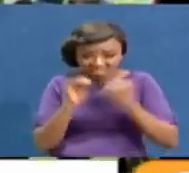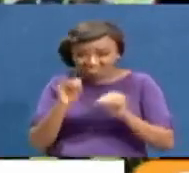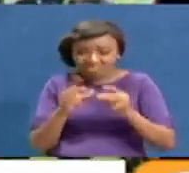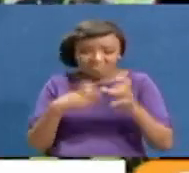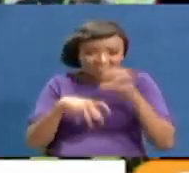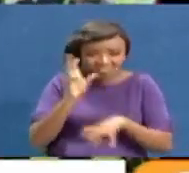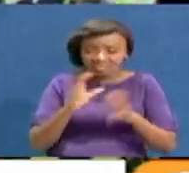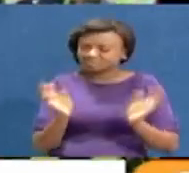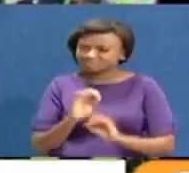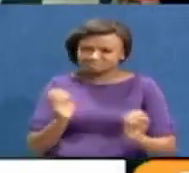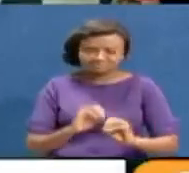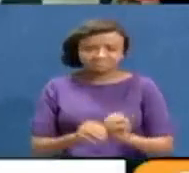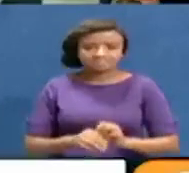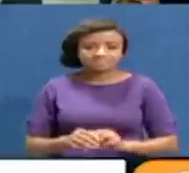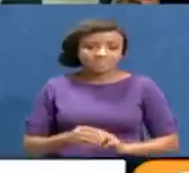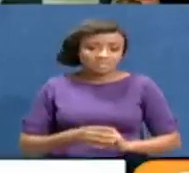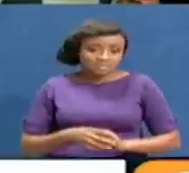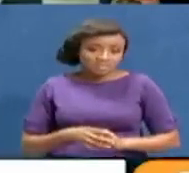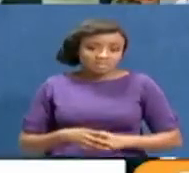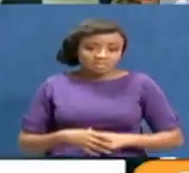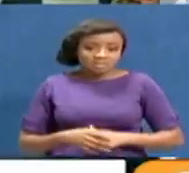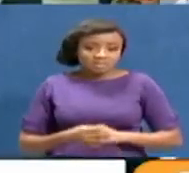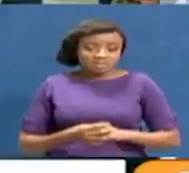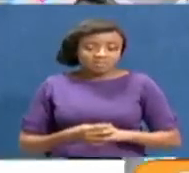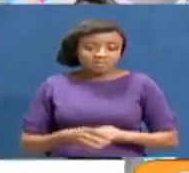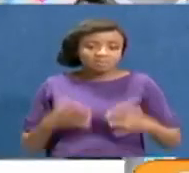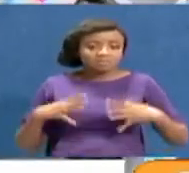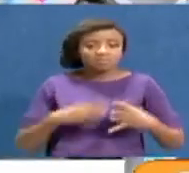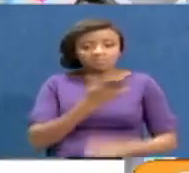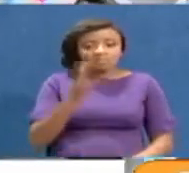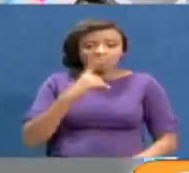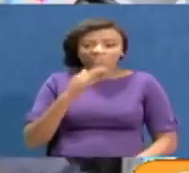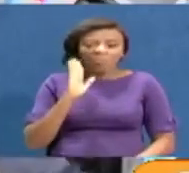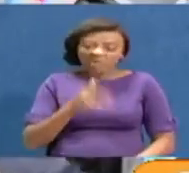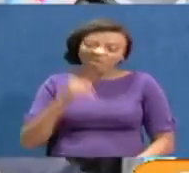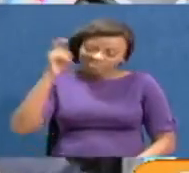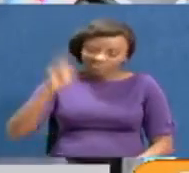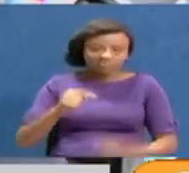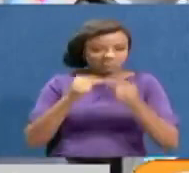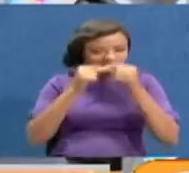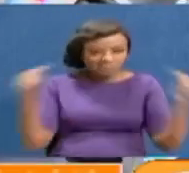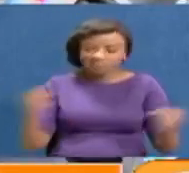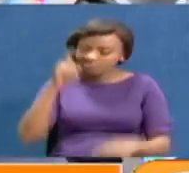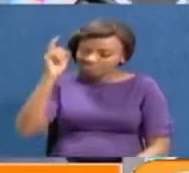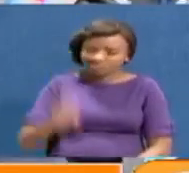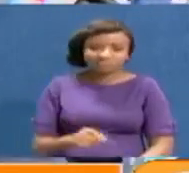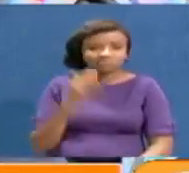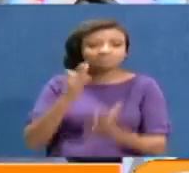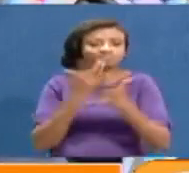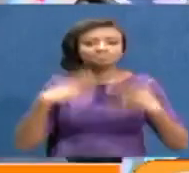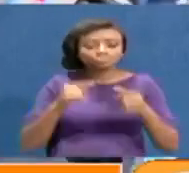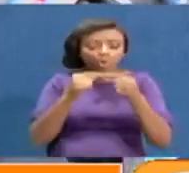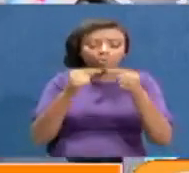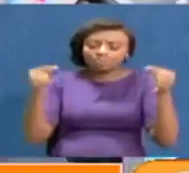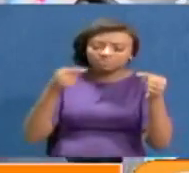non-contested referendum may well be flying into some heavy weather. We'll have people who will be there to oppose, because some people are not